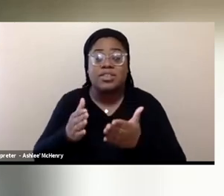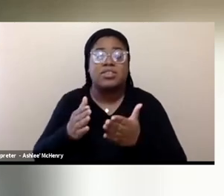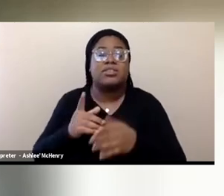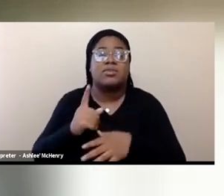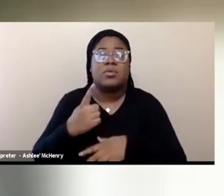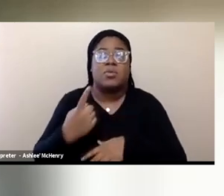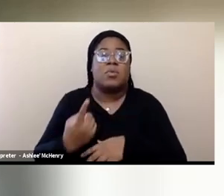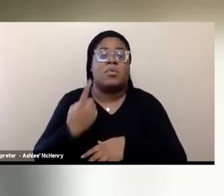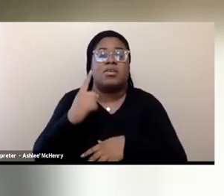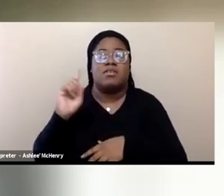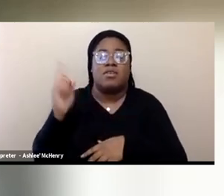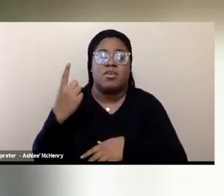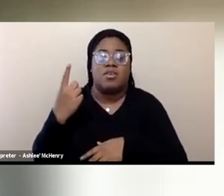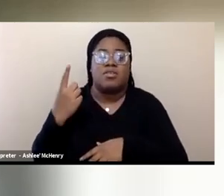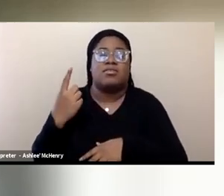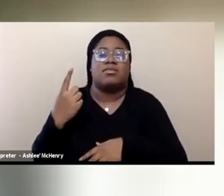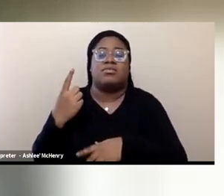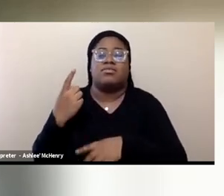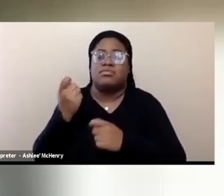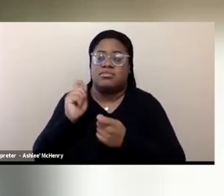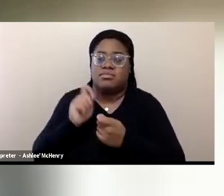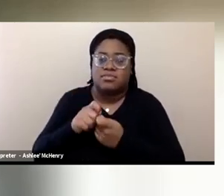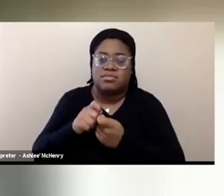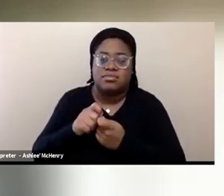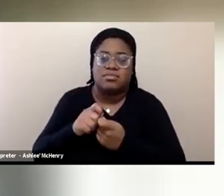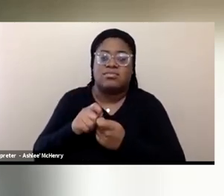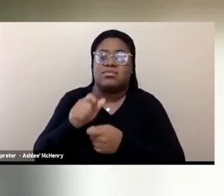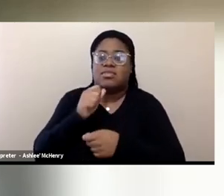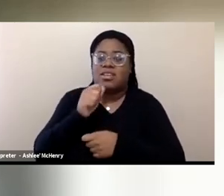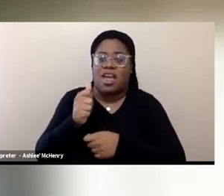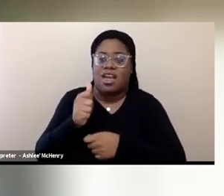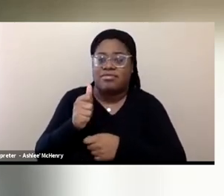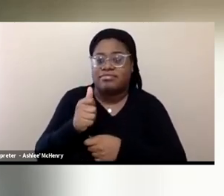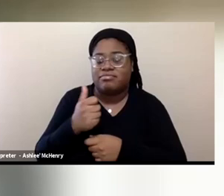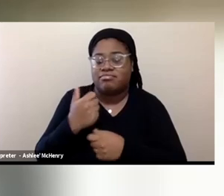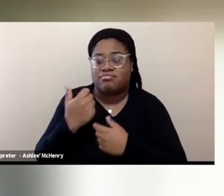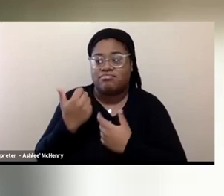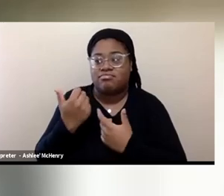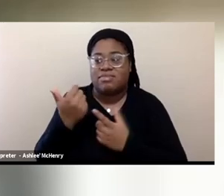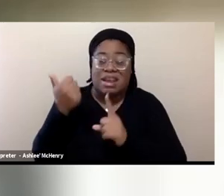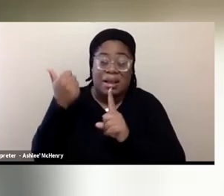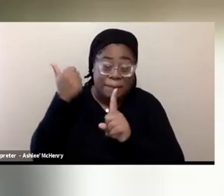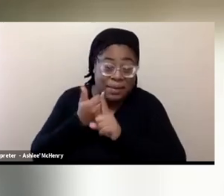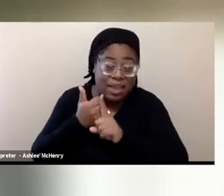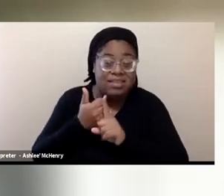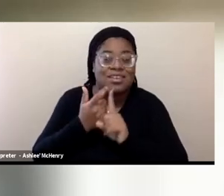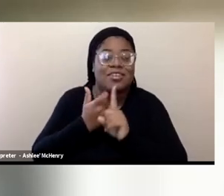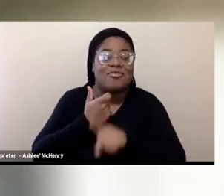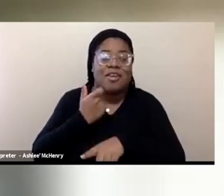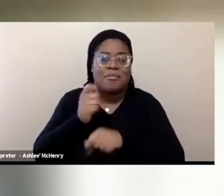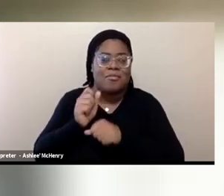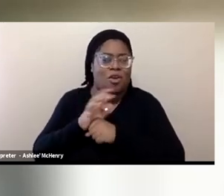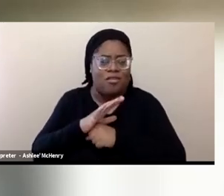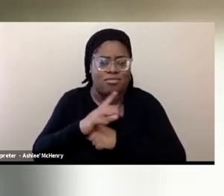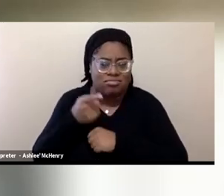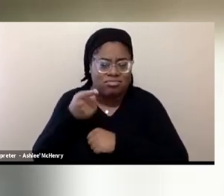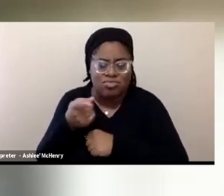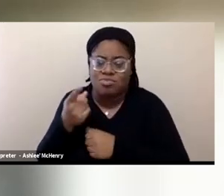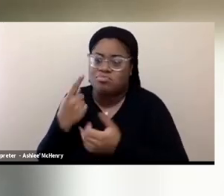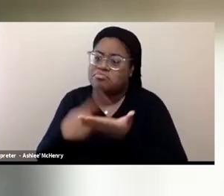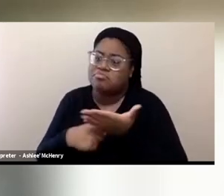one of the only entities that wasn't super, super impacted by COVID. Can you talk